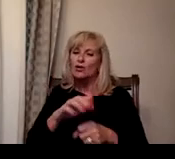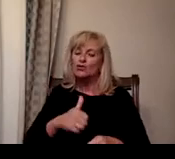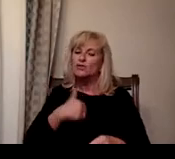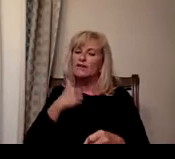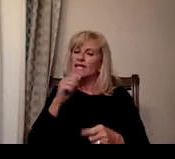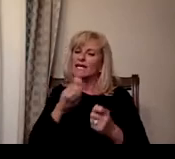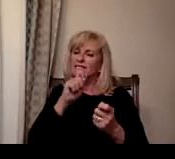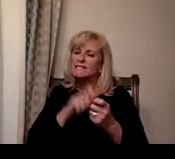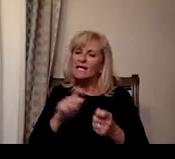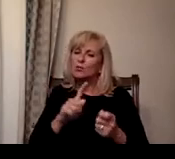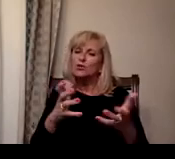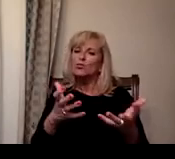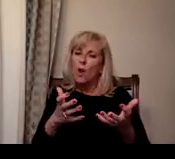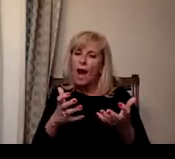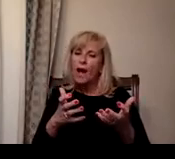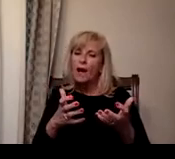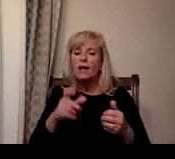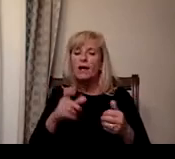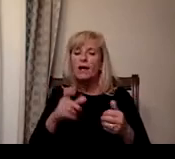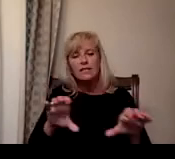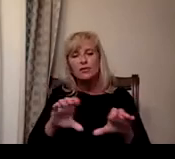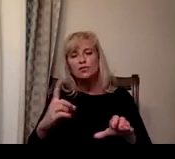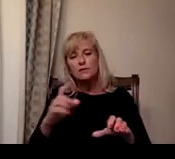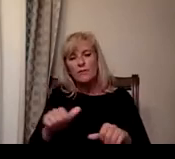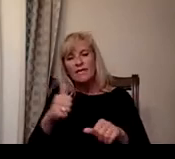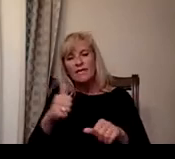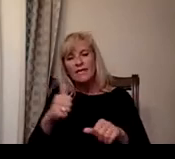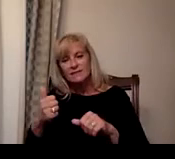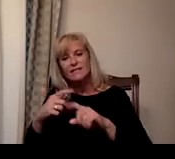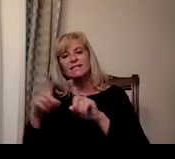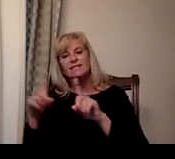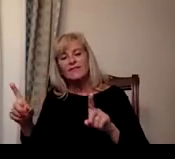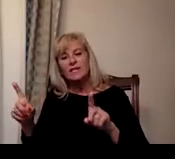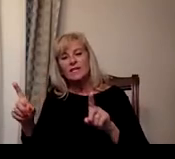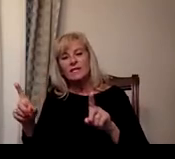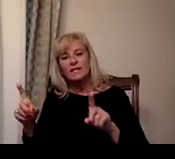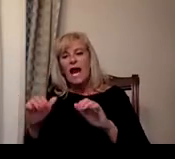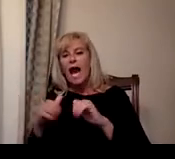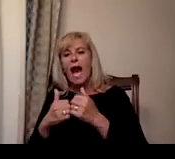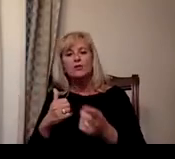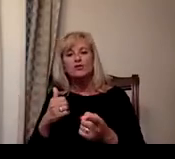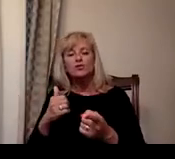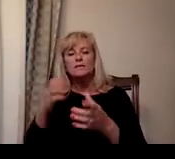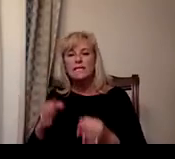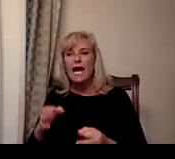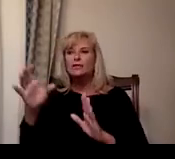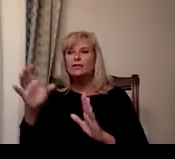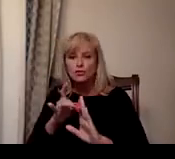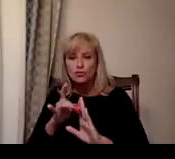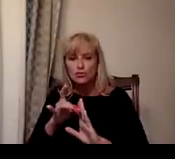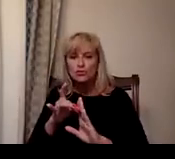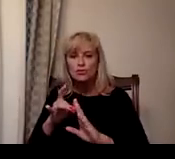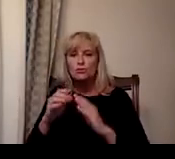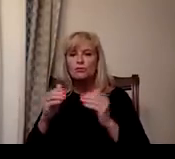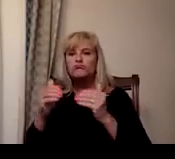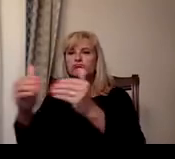it to be or want it to be, you need to do something different. And it's about the vehicle you choose. So take action today.